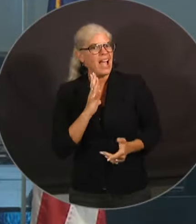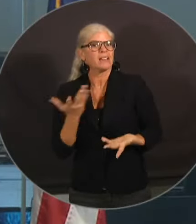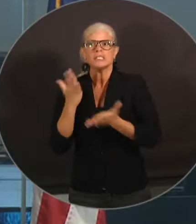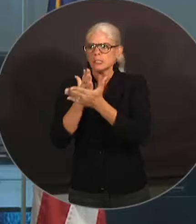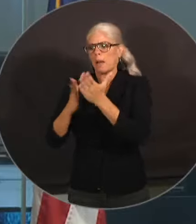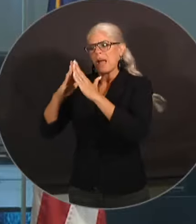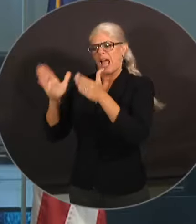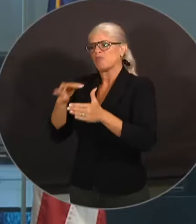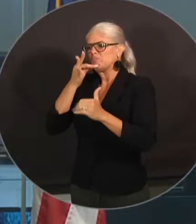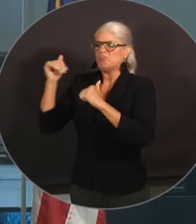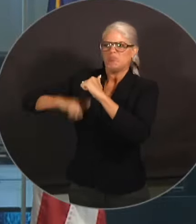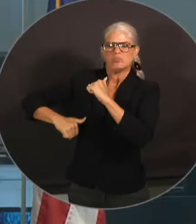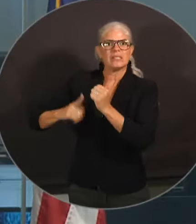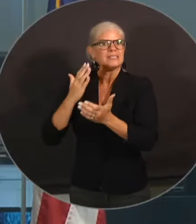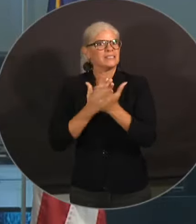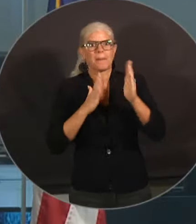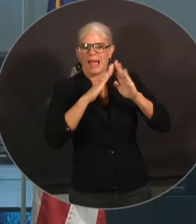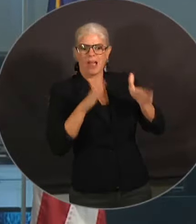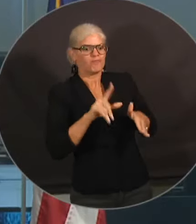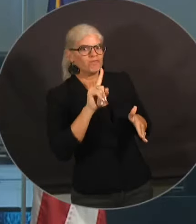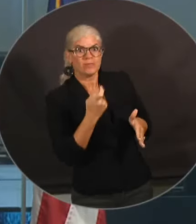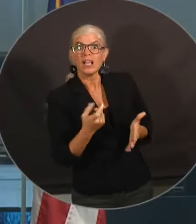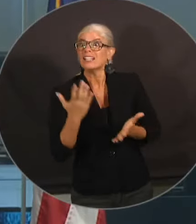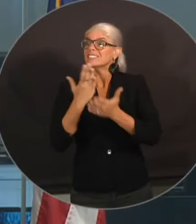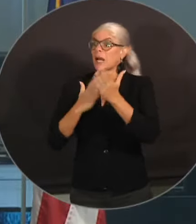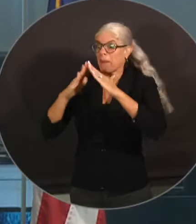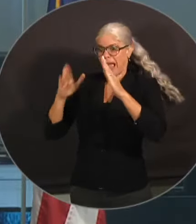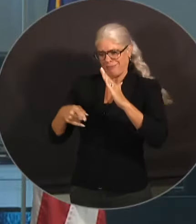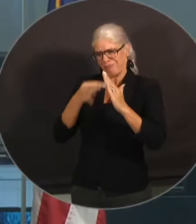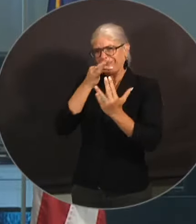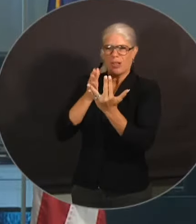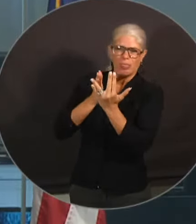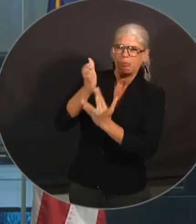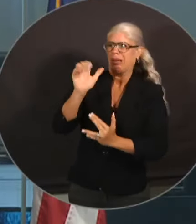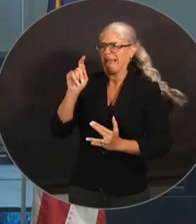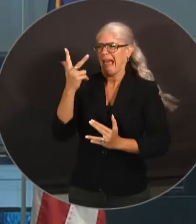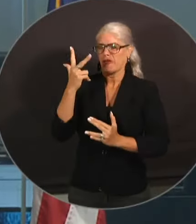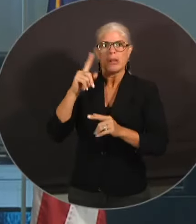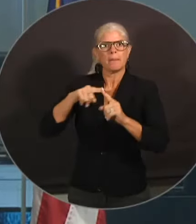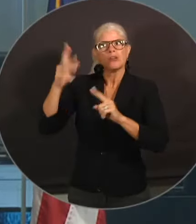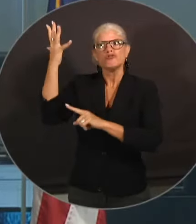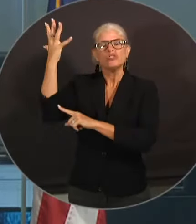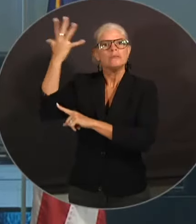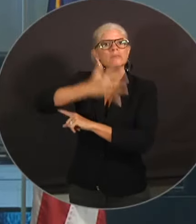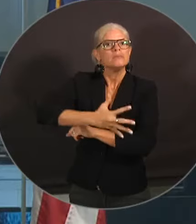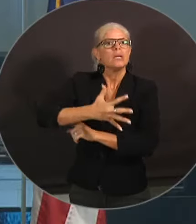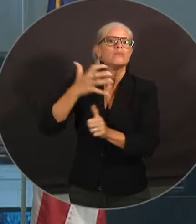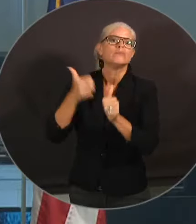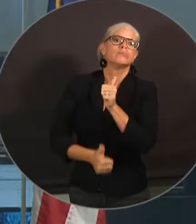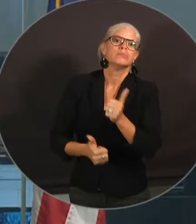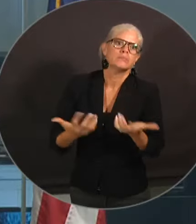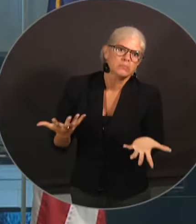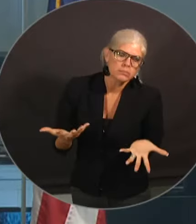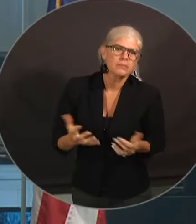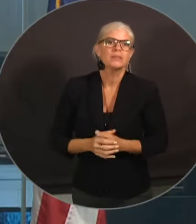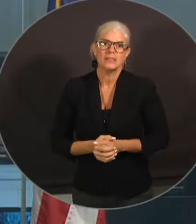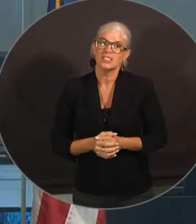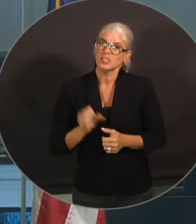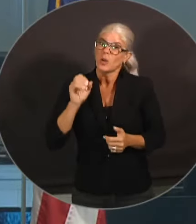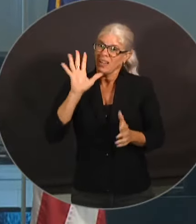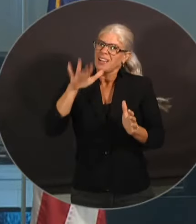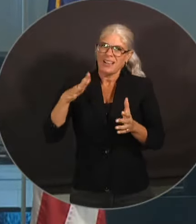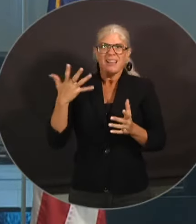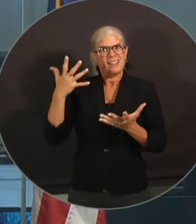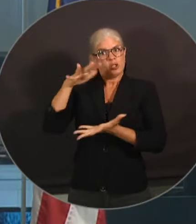withstand a big tree falling on your roof. So take a look at that and know that that is a very real hazard when it comes to